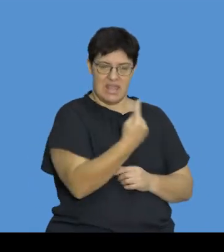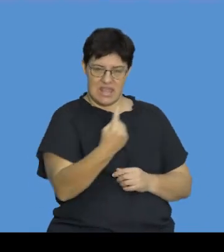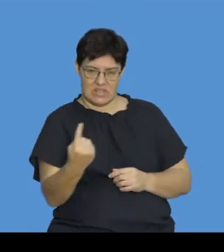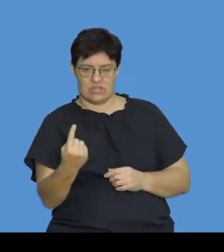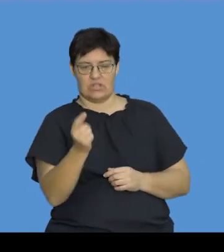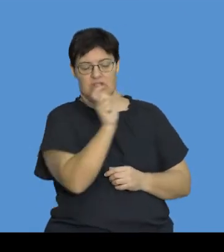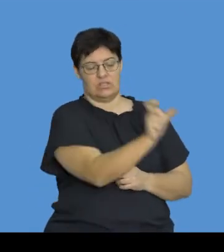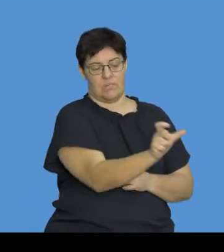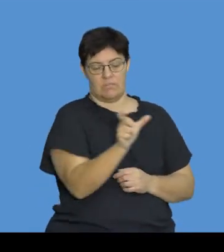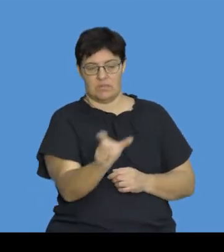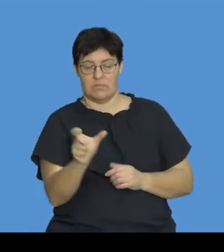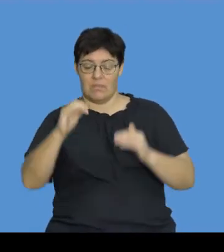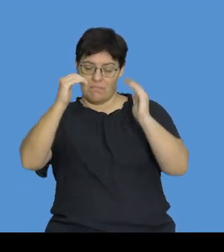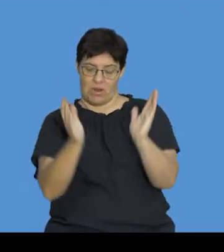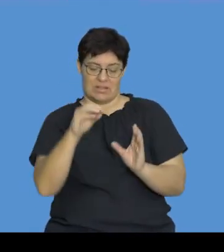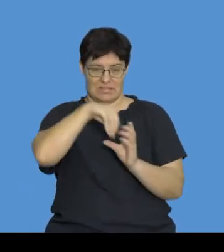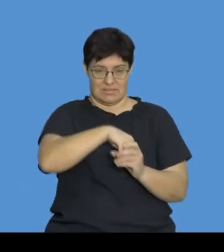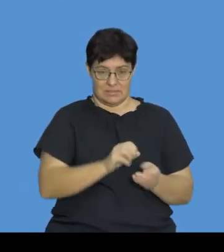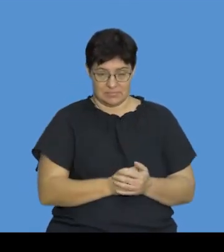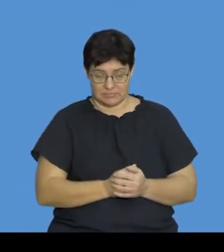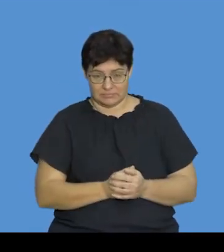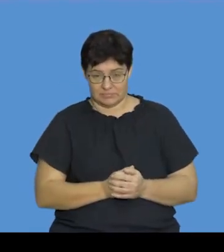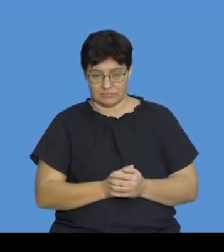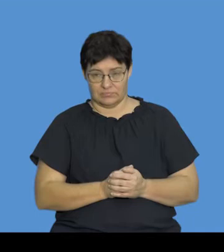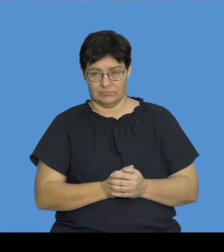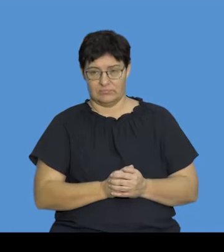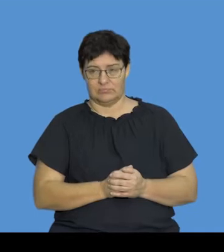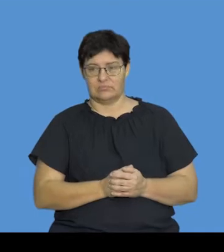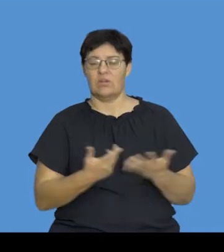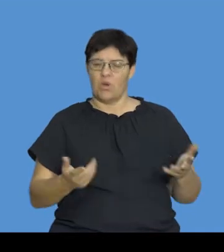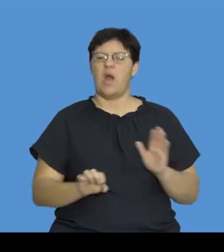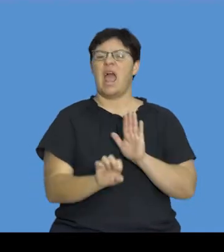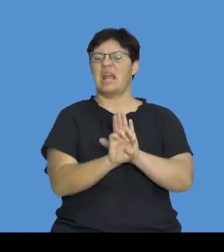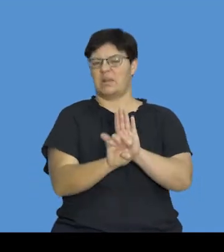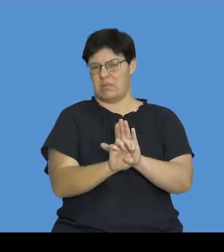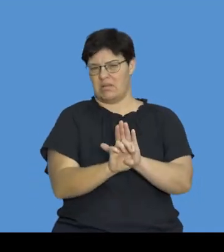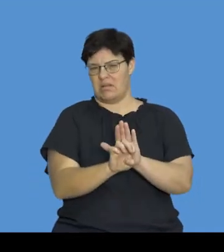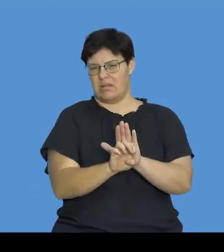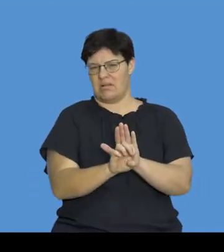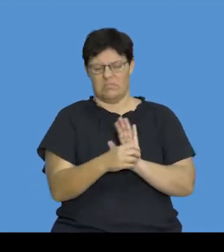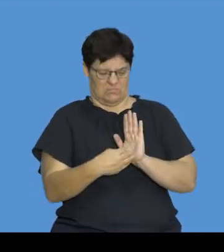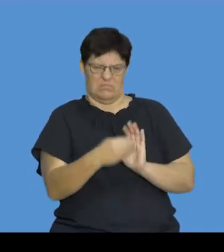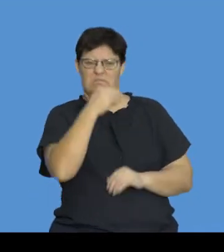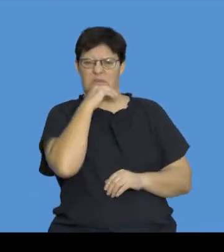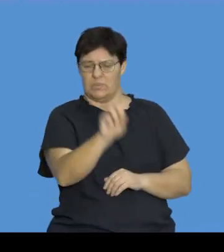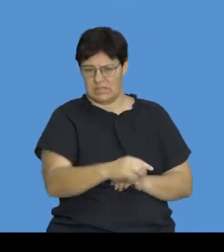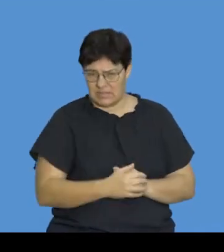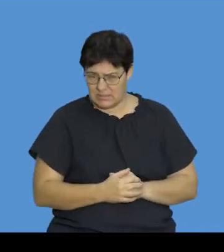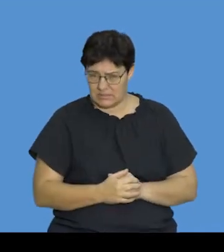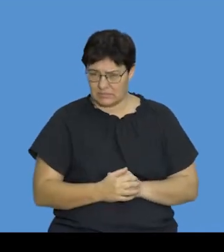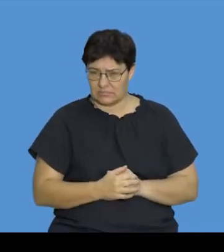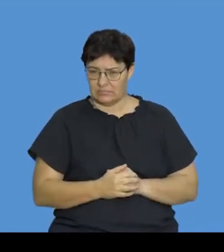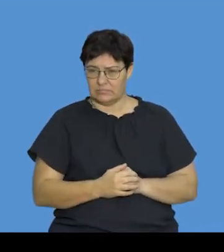term inside the bracket. Now let's look at a typical example of what exactly this means. If I have